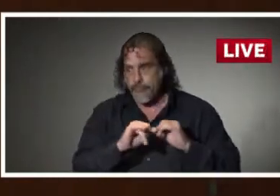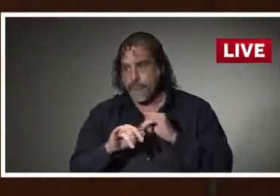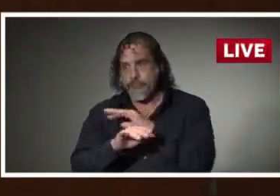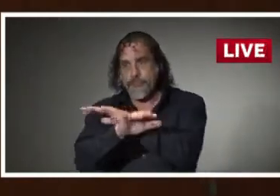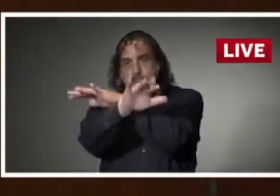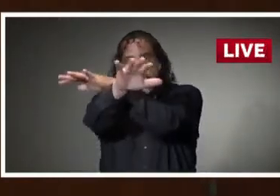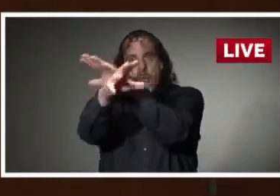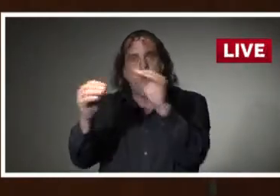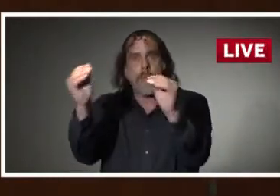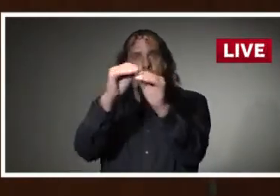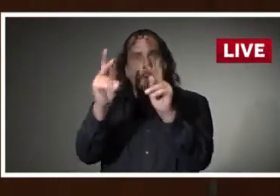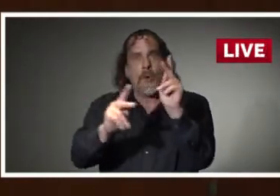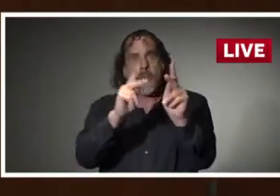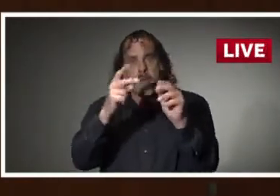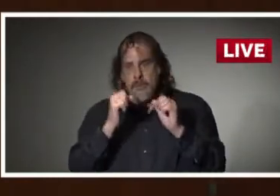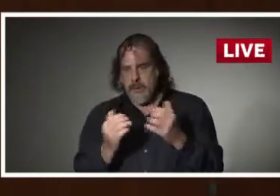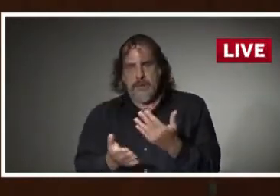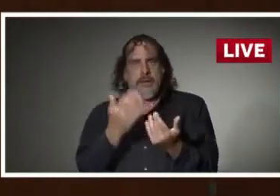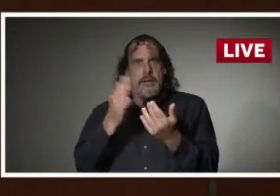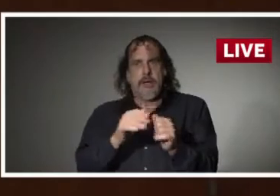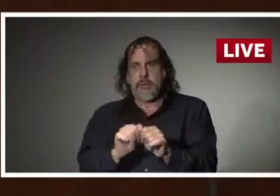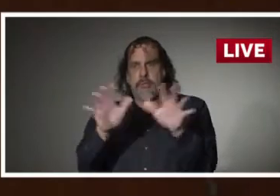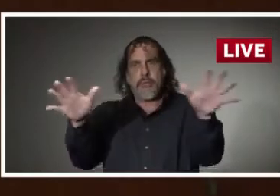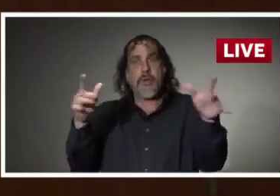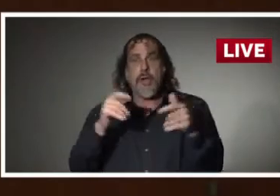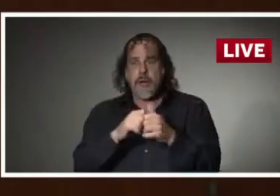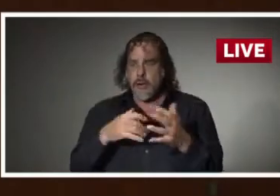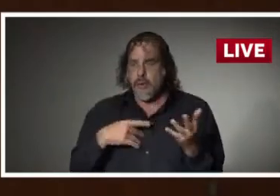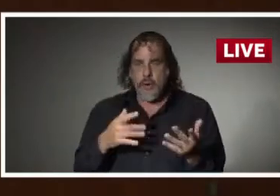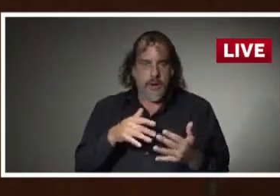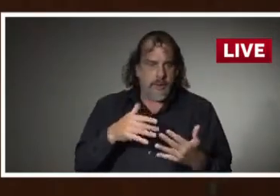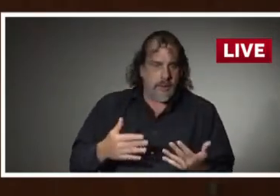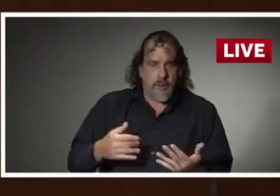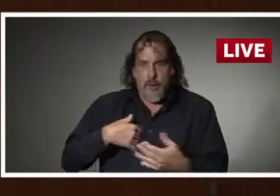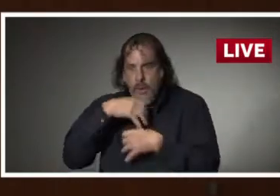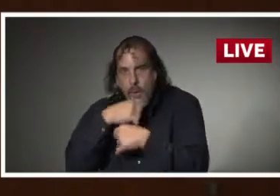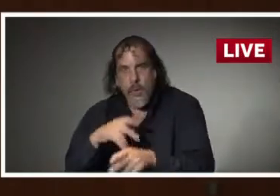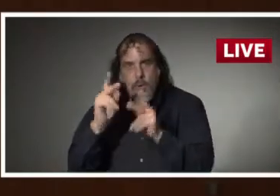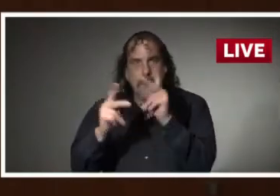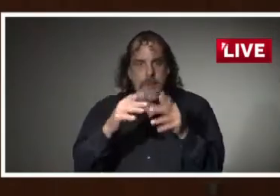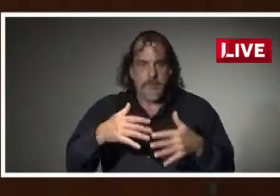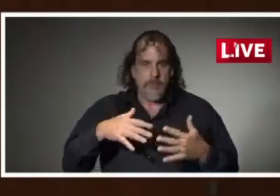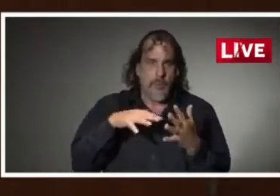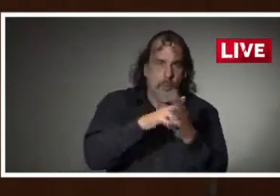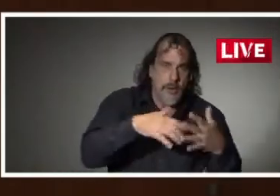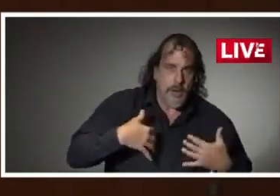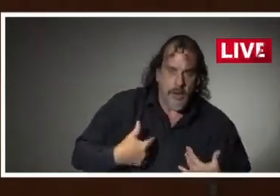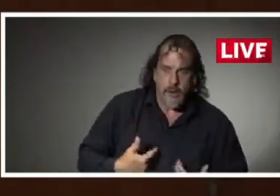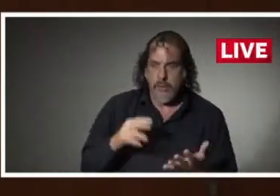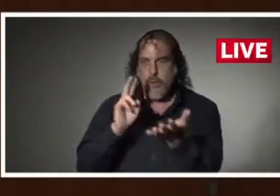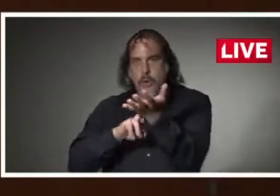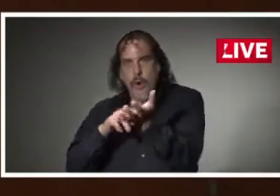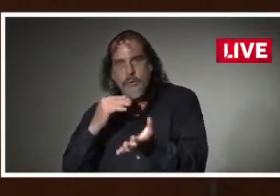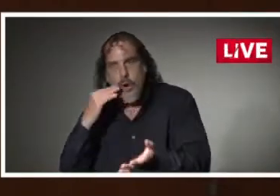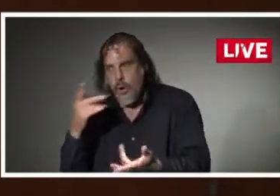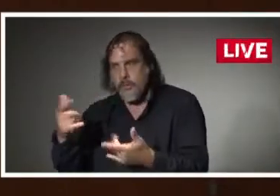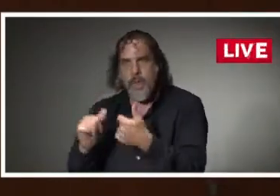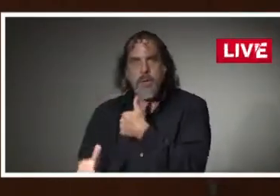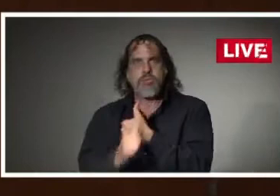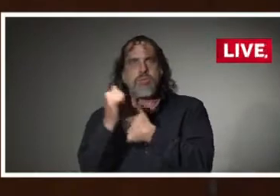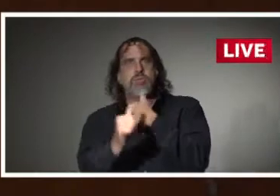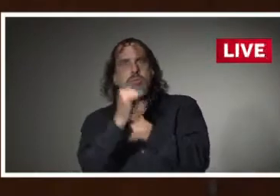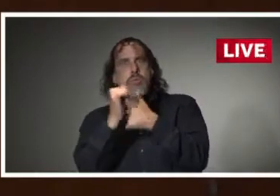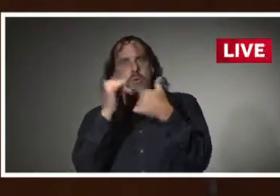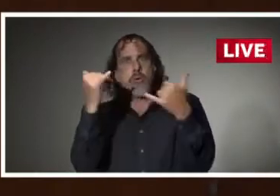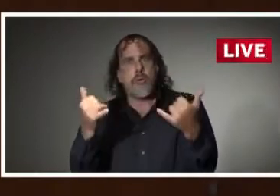now we're seeing that in more vulnerable groups and in nursing homes and additional deaths. It's just happening. Keep in mind, also, we do